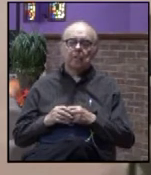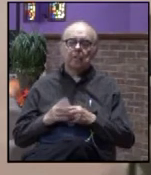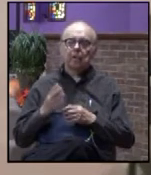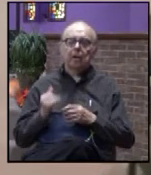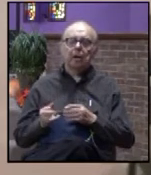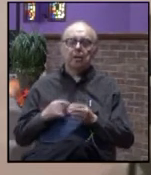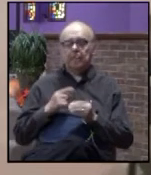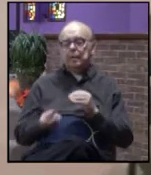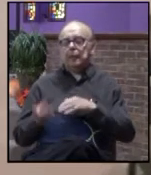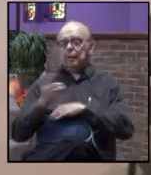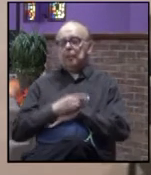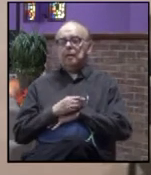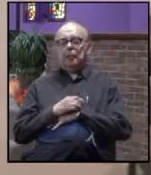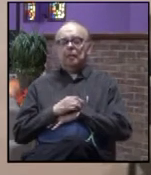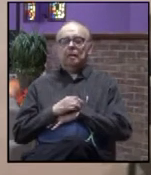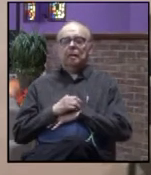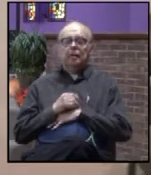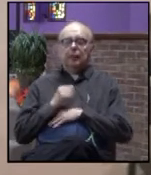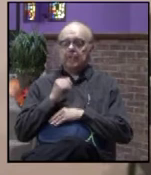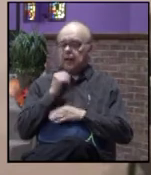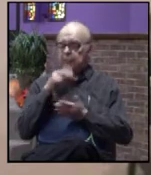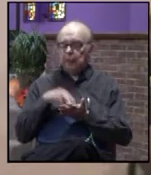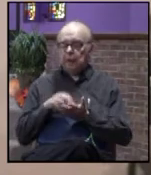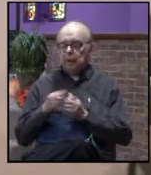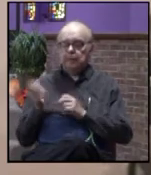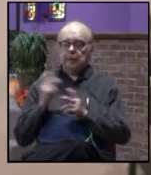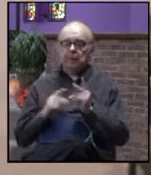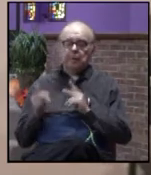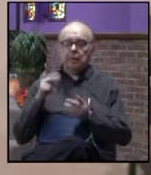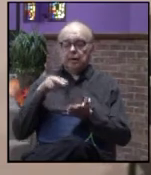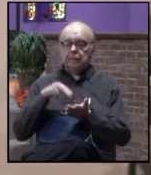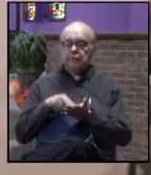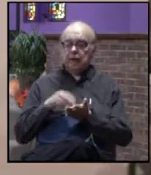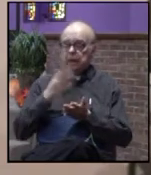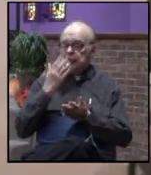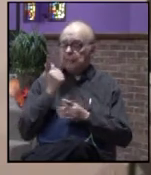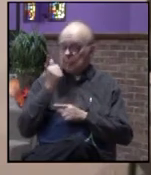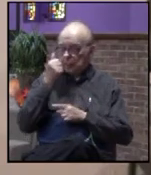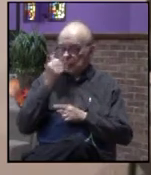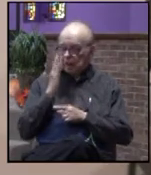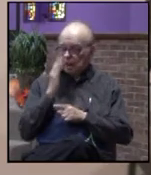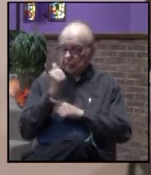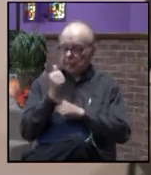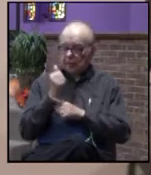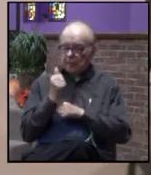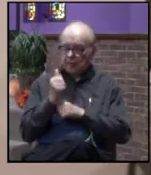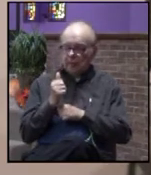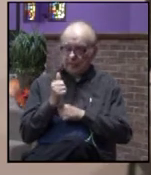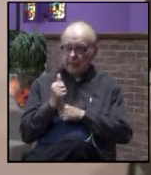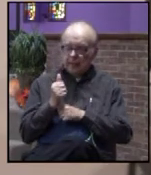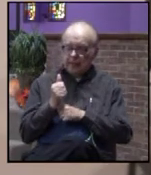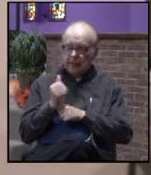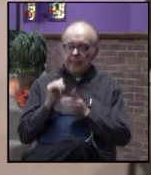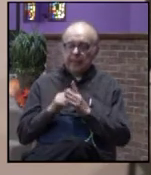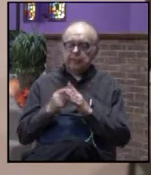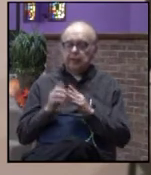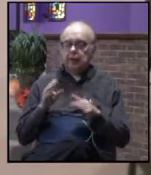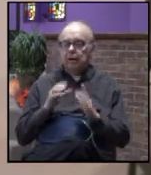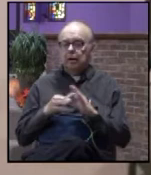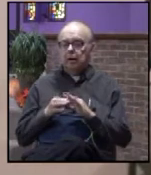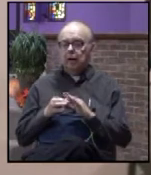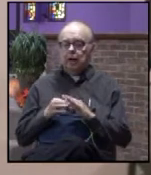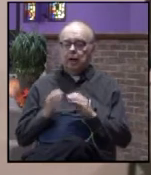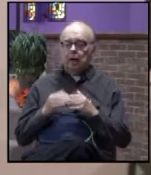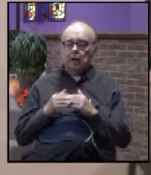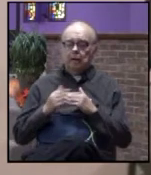Because at the end of the day, you're not standing before everybody else and being judged. You're standing before him. That is the beginning of the relationship. And from there,